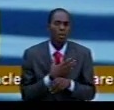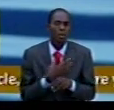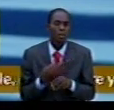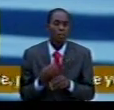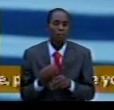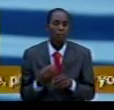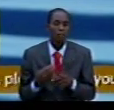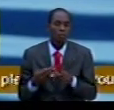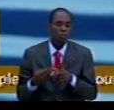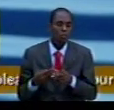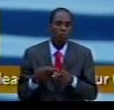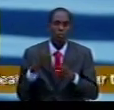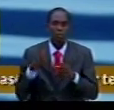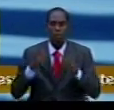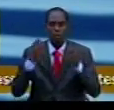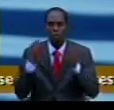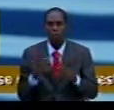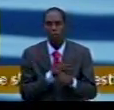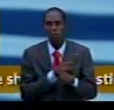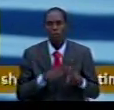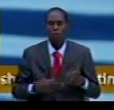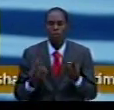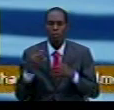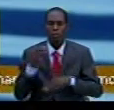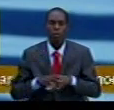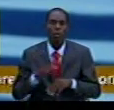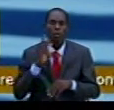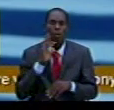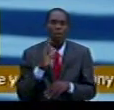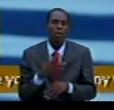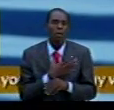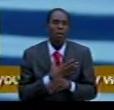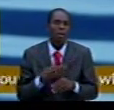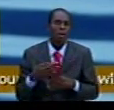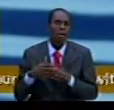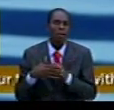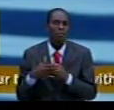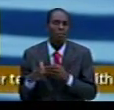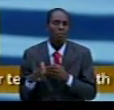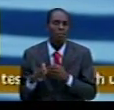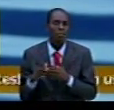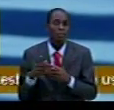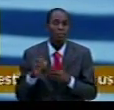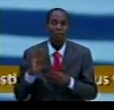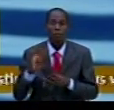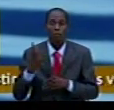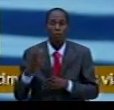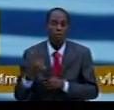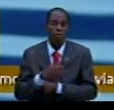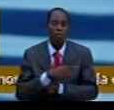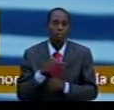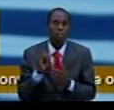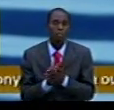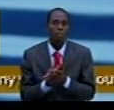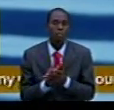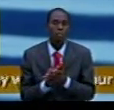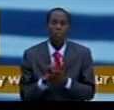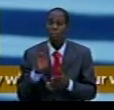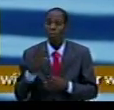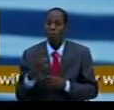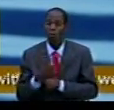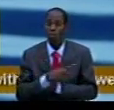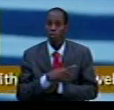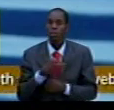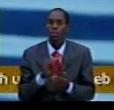power and the strength of the Lord just came upon me. And after the fourth day, that was how... the second day, that